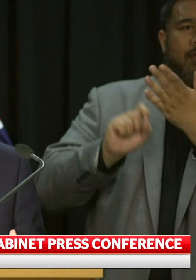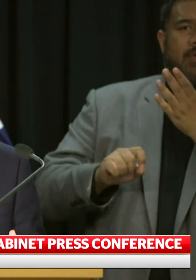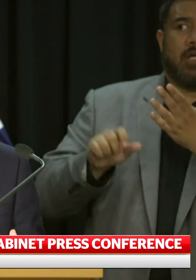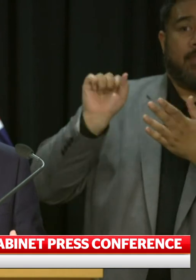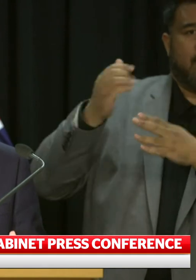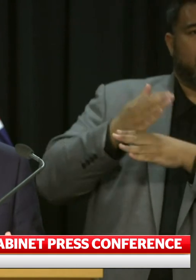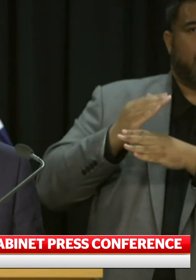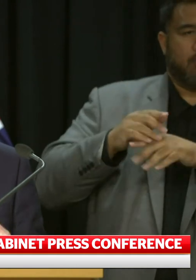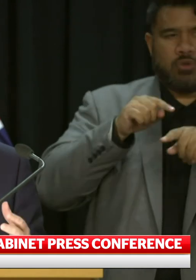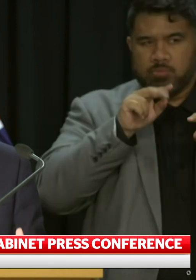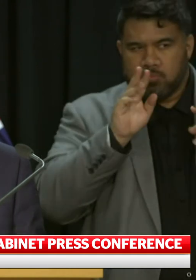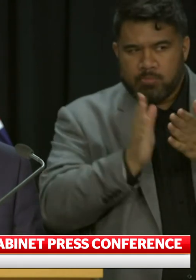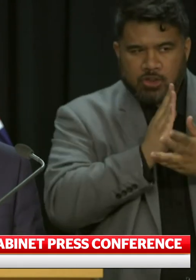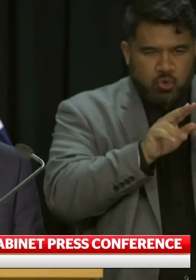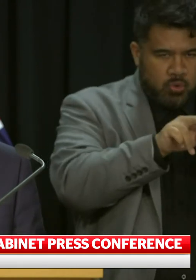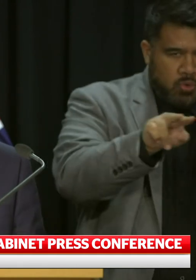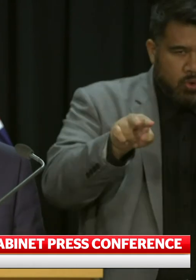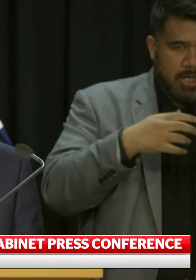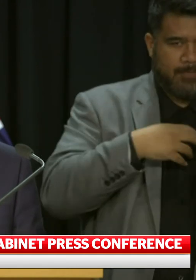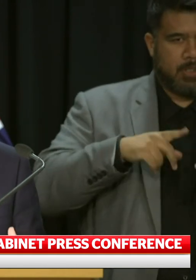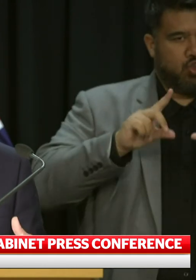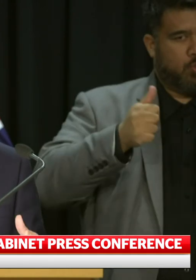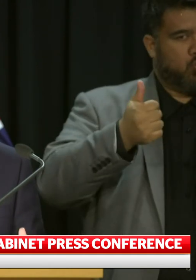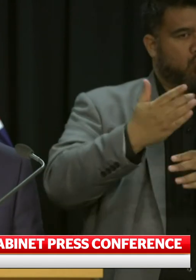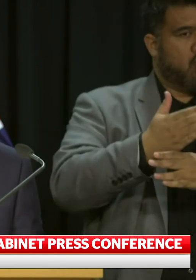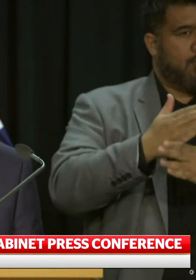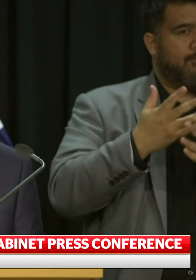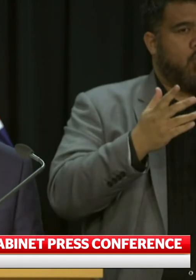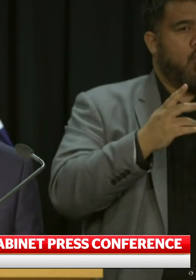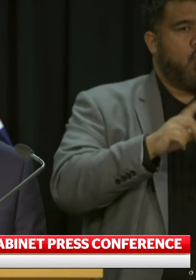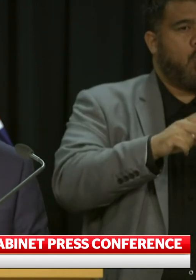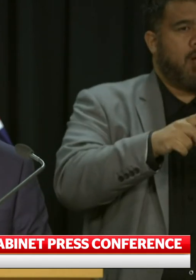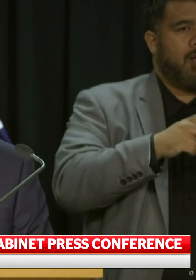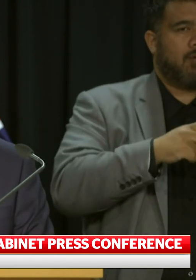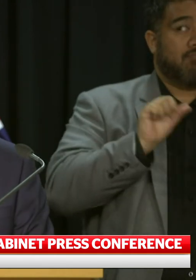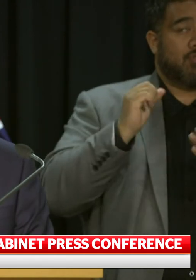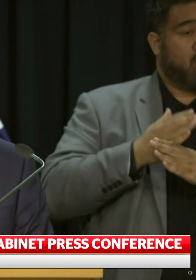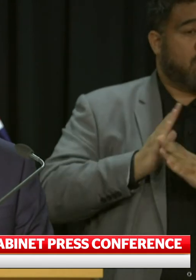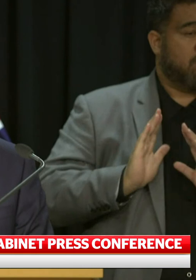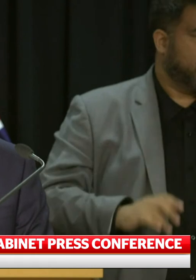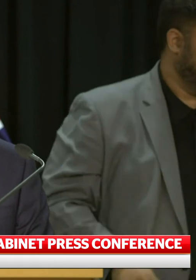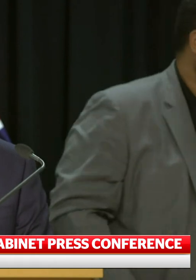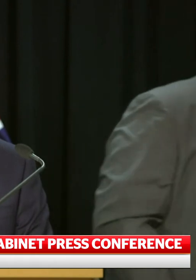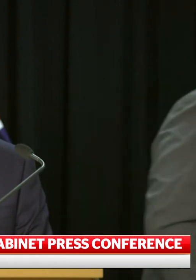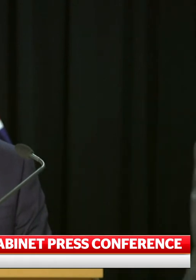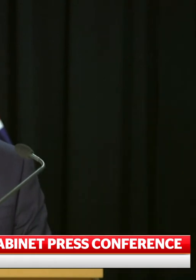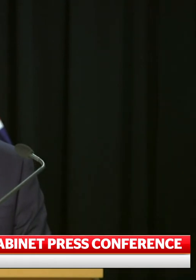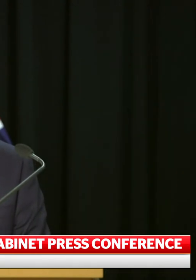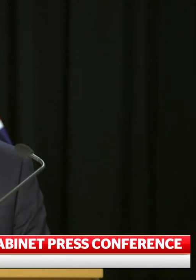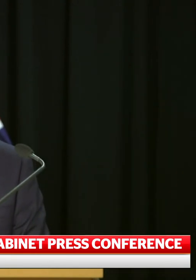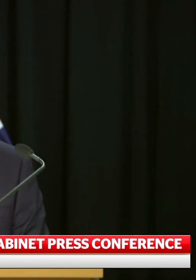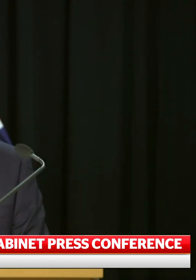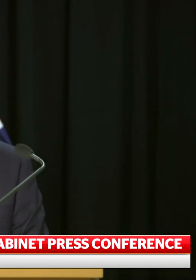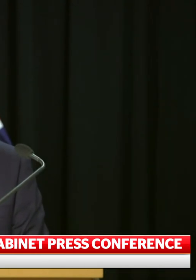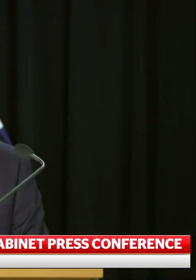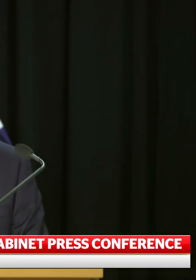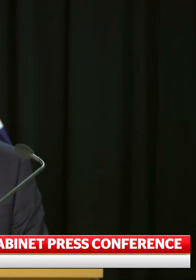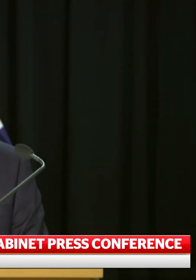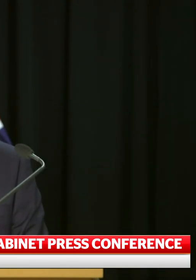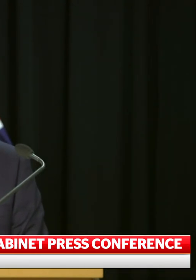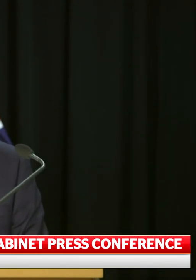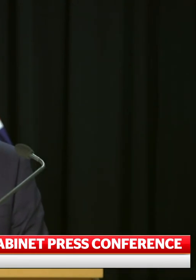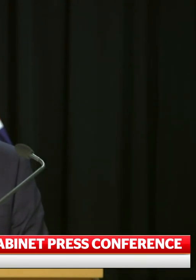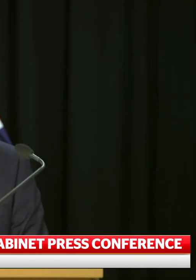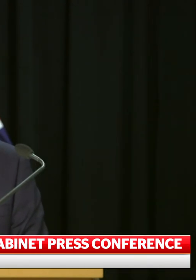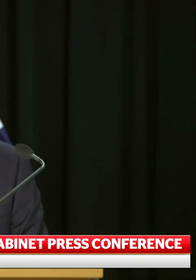Act is being complied with, and I've got confidence that the Ombudsman's doing that and doing that vigorously. Would there ever be a case where the Ombudsman has to even consider